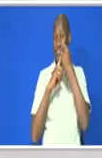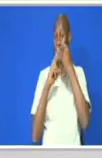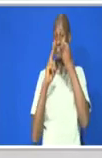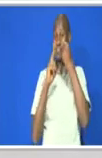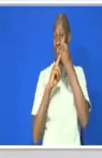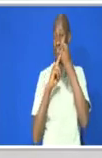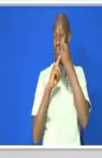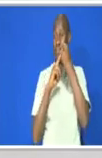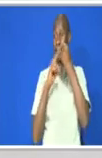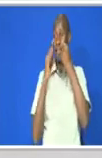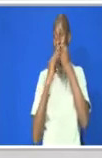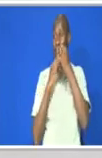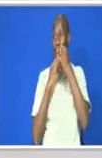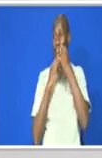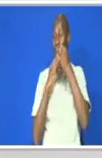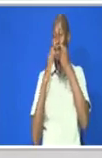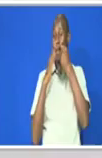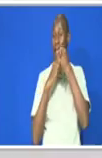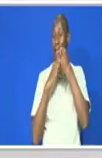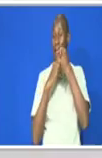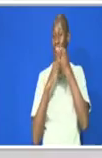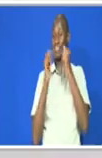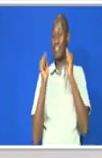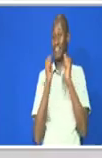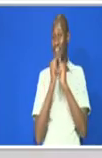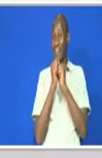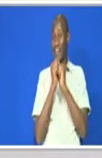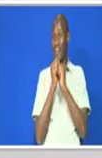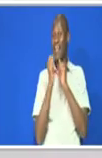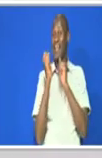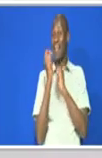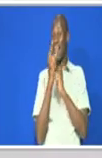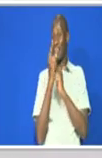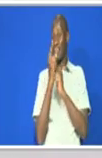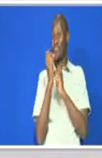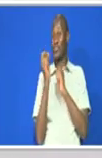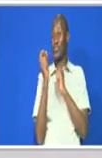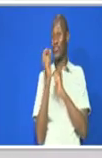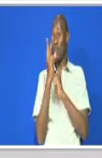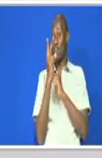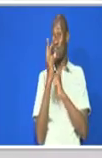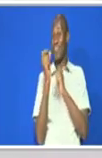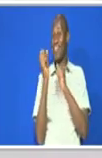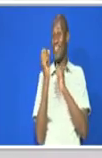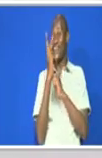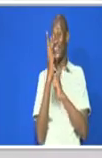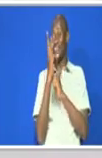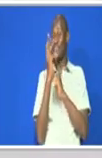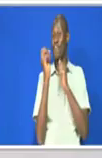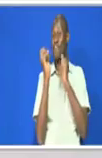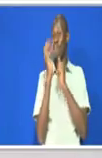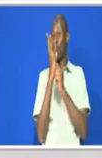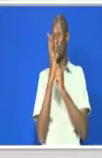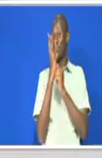7, 8, 9, 10, 11, 12, 13,